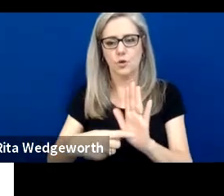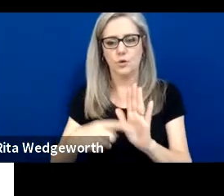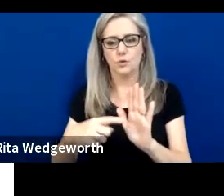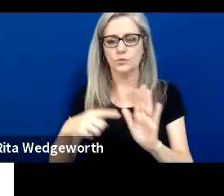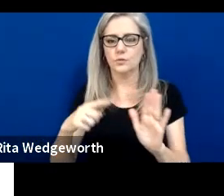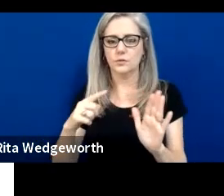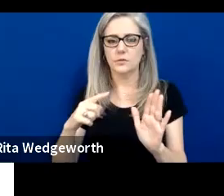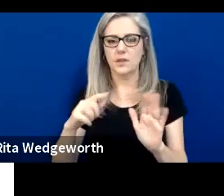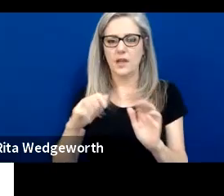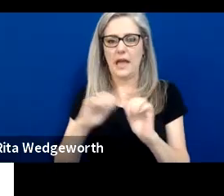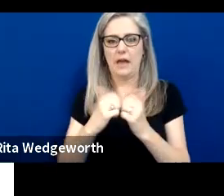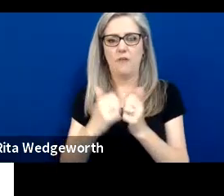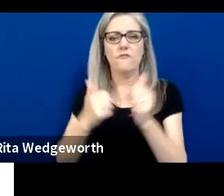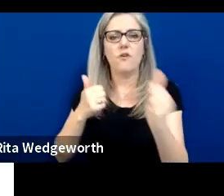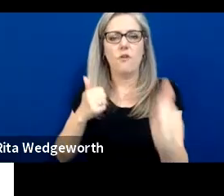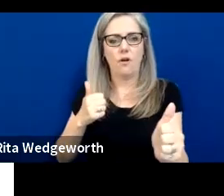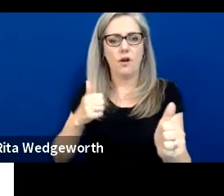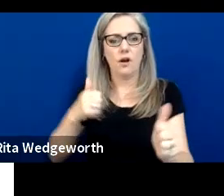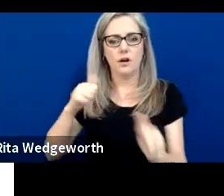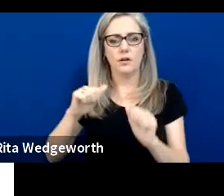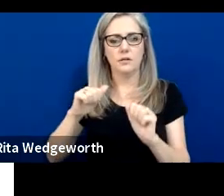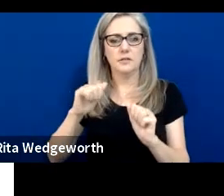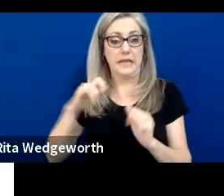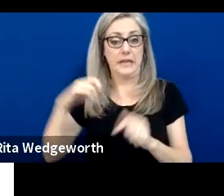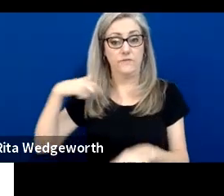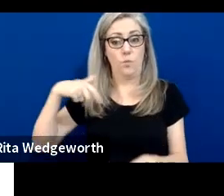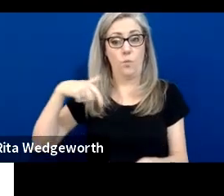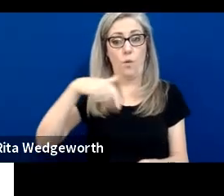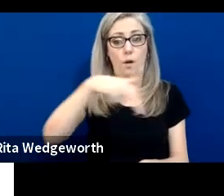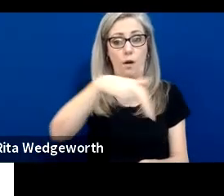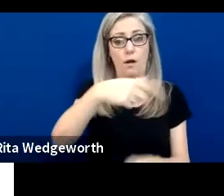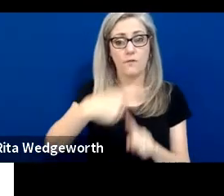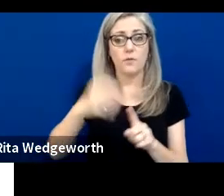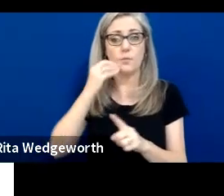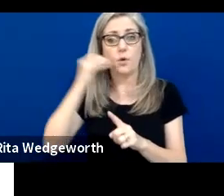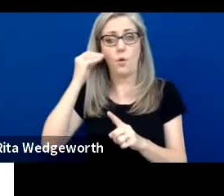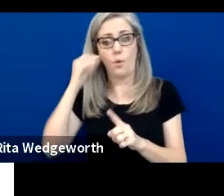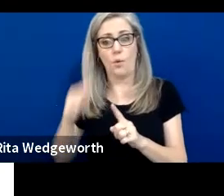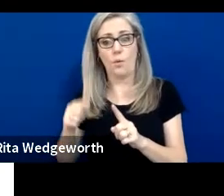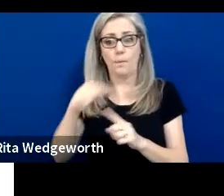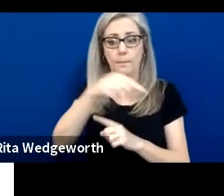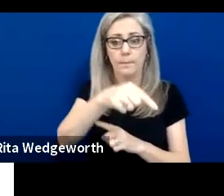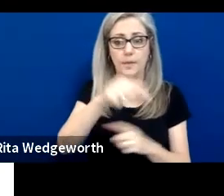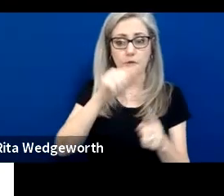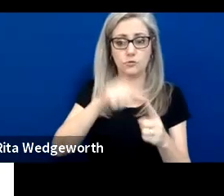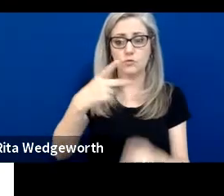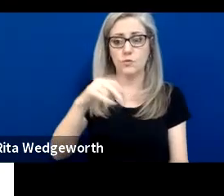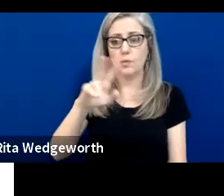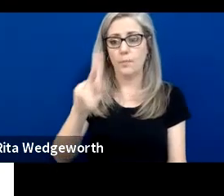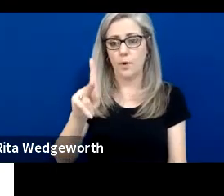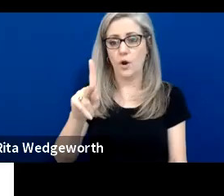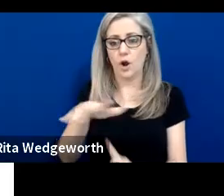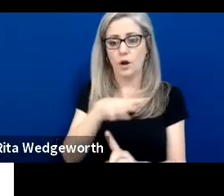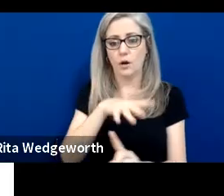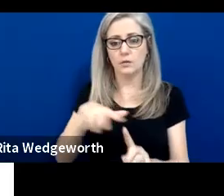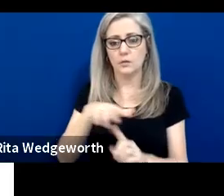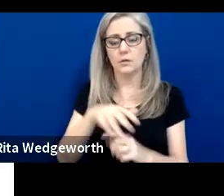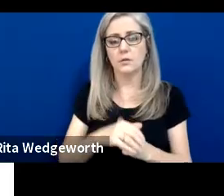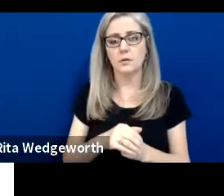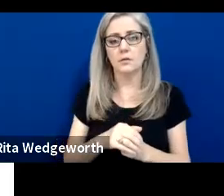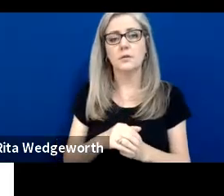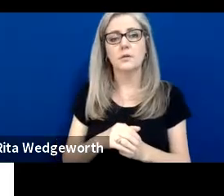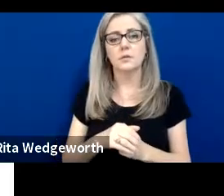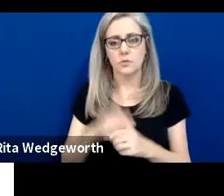walking distances, I guess, available, that this park will be available to villages of Carmel,